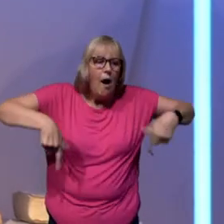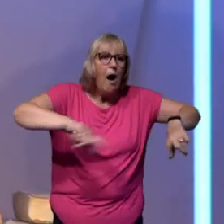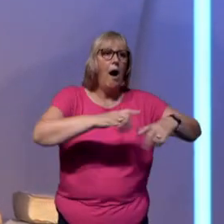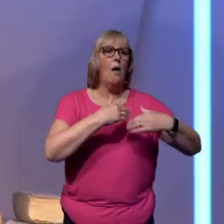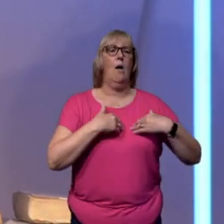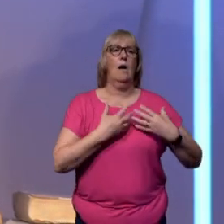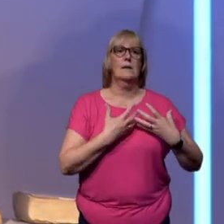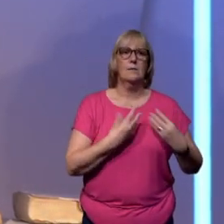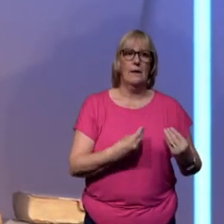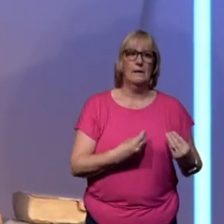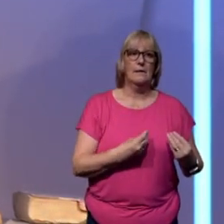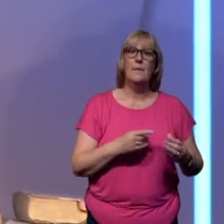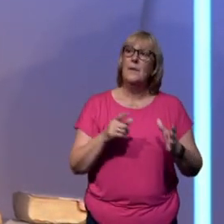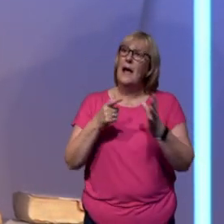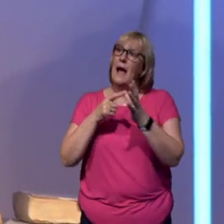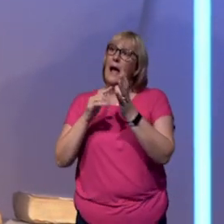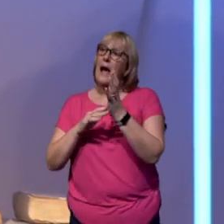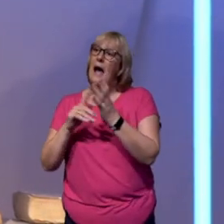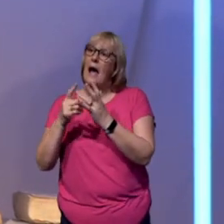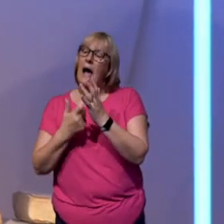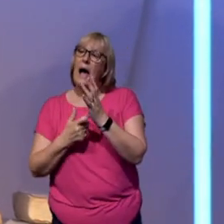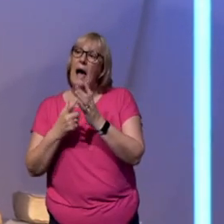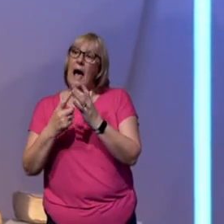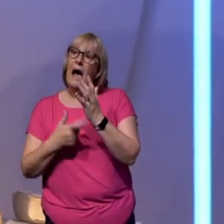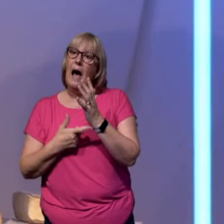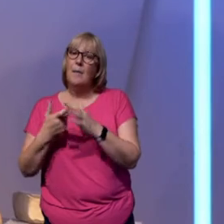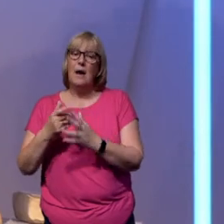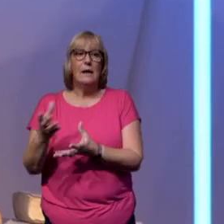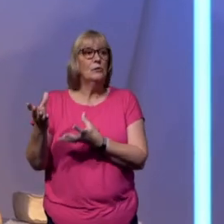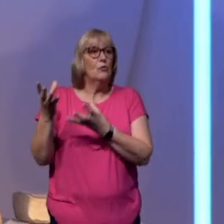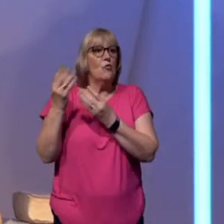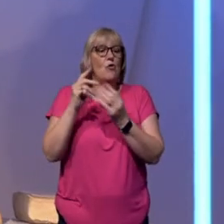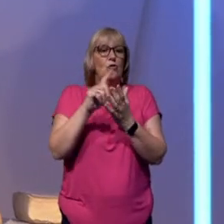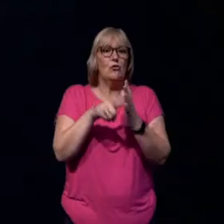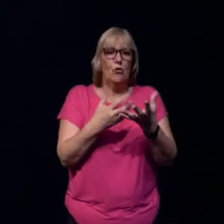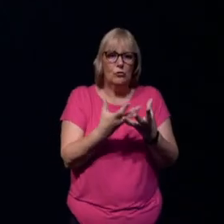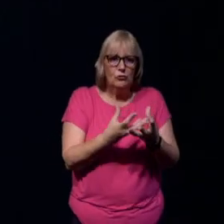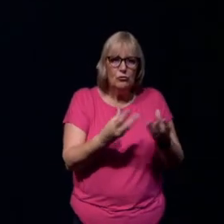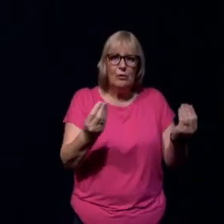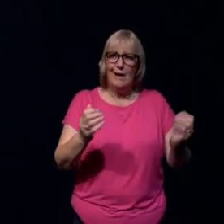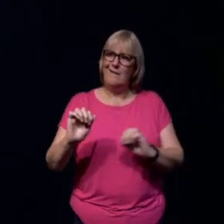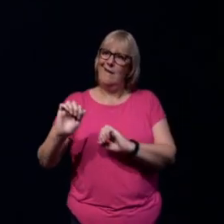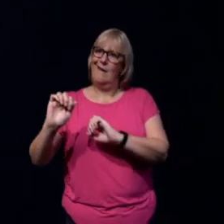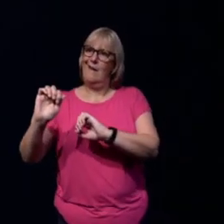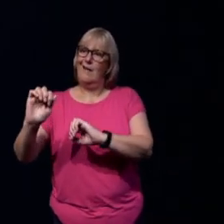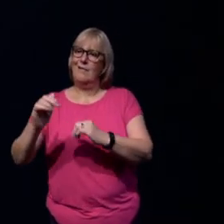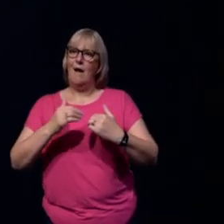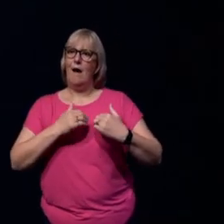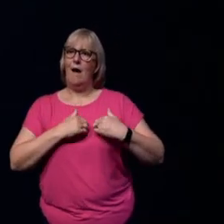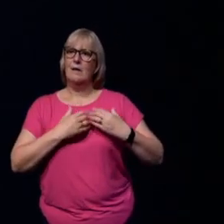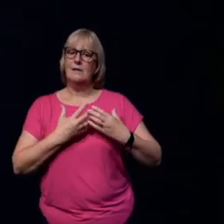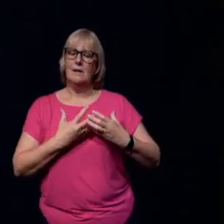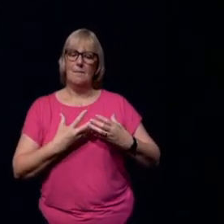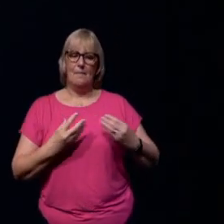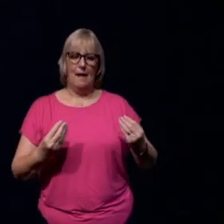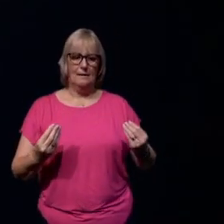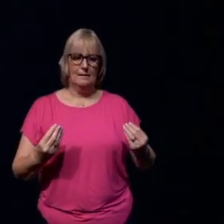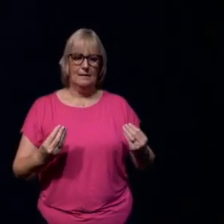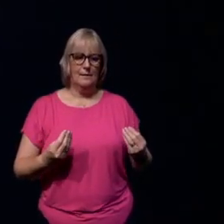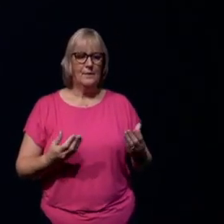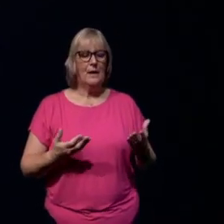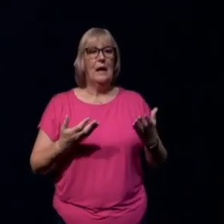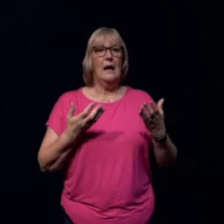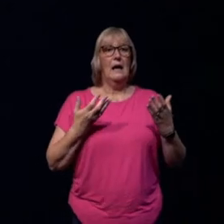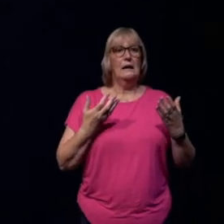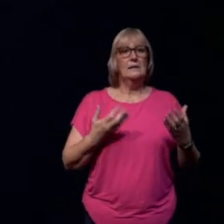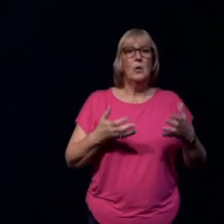notes, when the Amorite kings heard how the Lord had dried up the Jordan, their hearts melted. So it's not surprising. In the spring, the